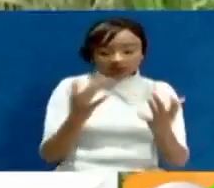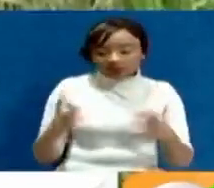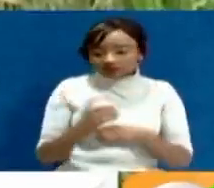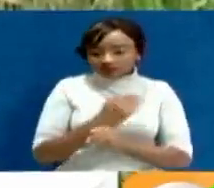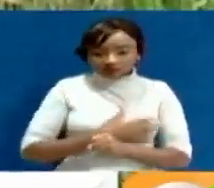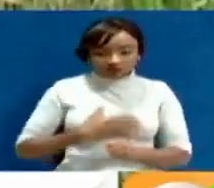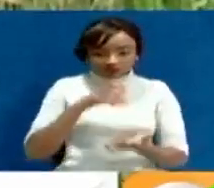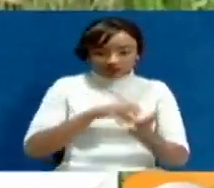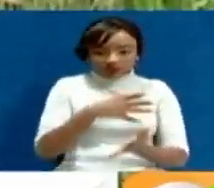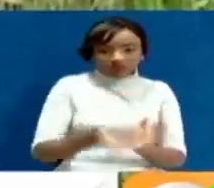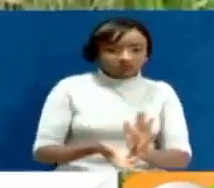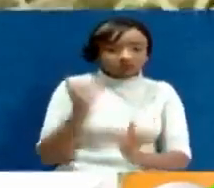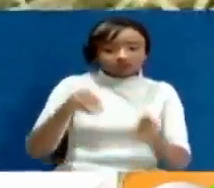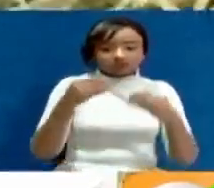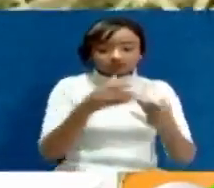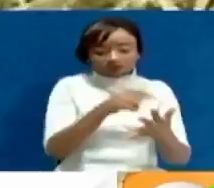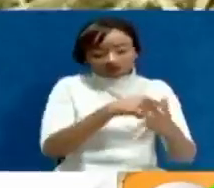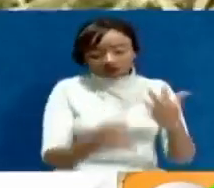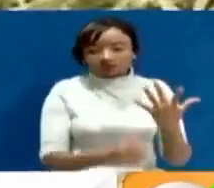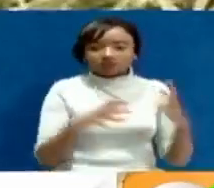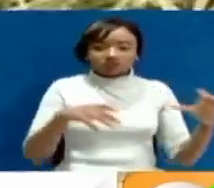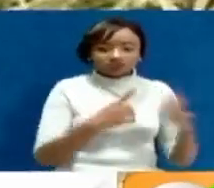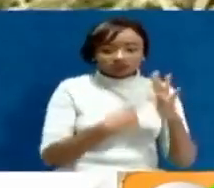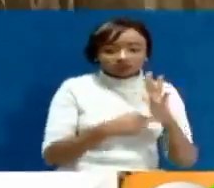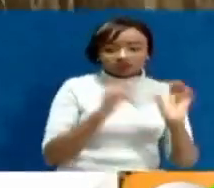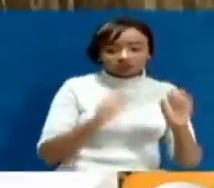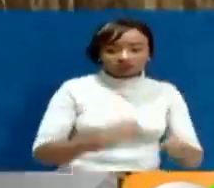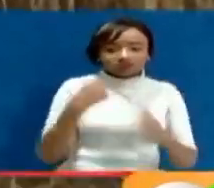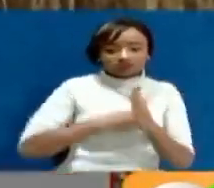to withdraw the case to give the millers a fighting chance once again. Laura Otieno, Citizen TV.